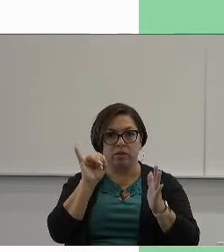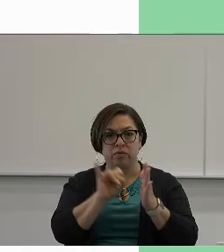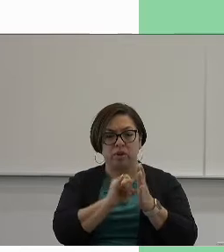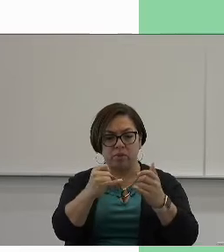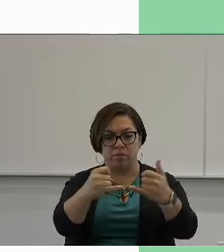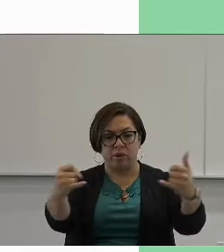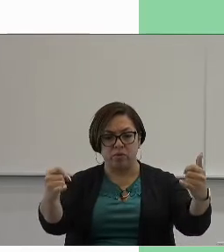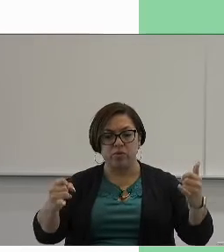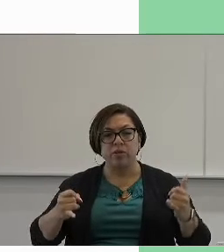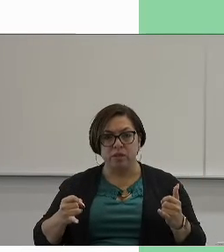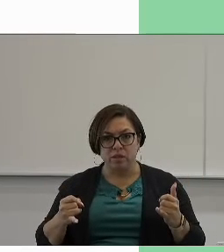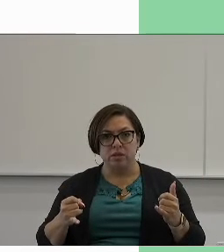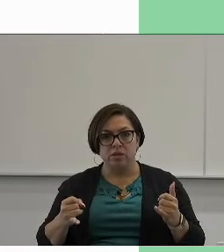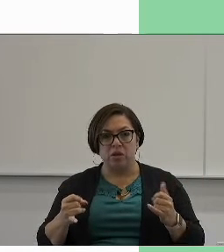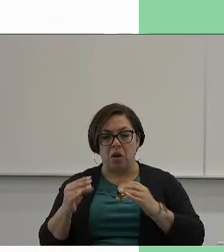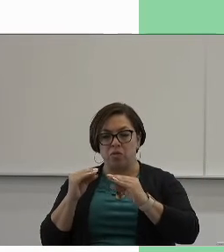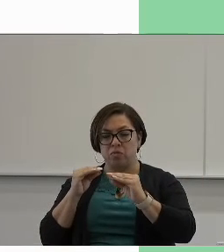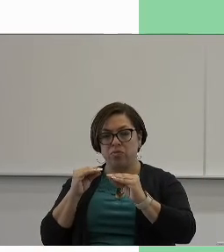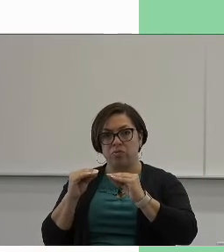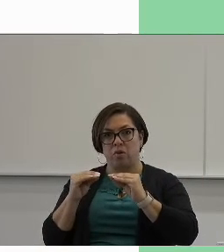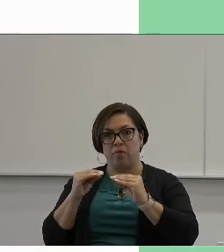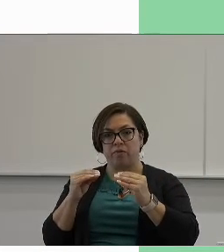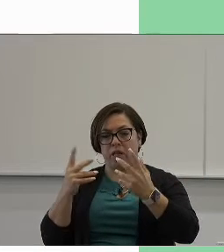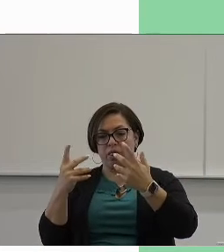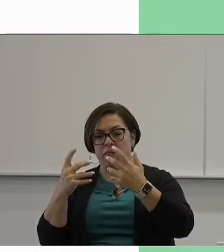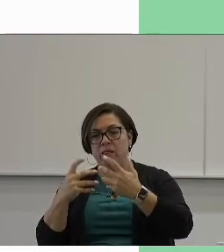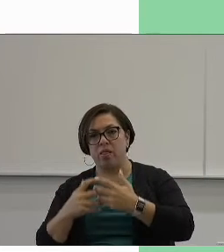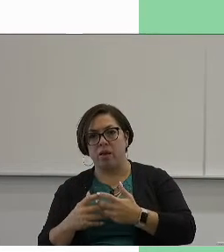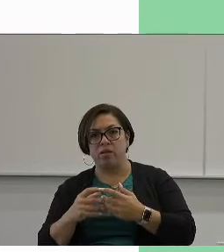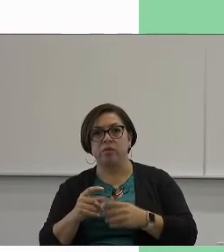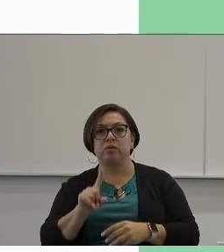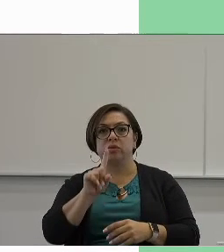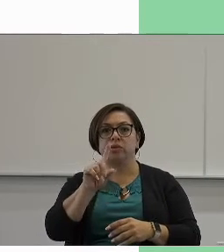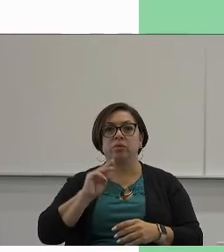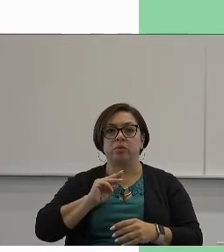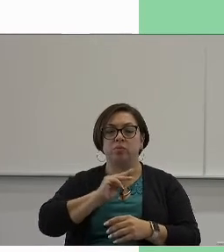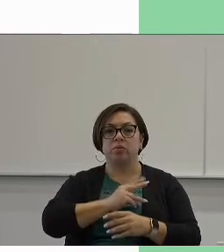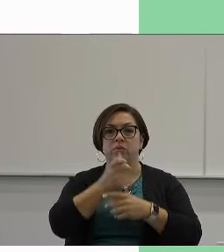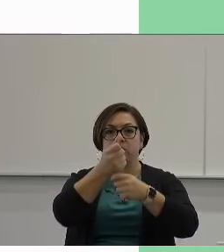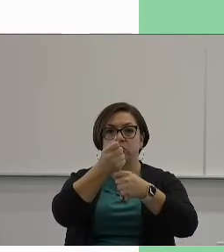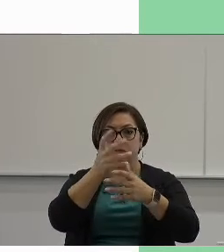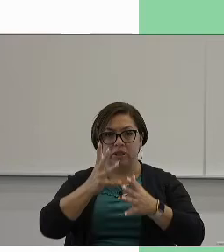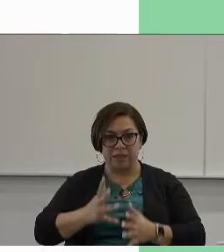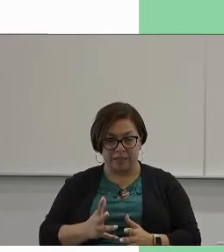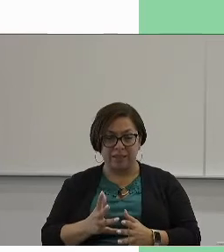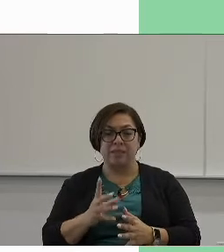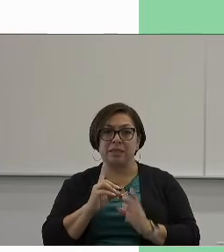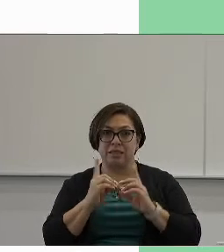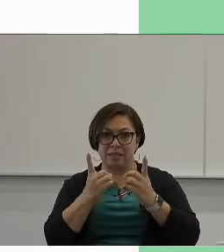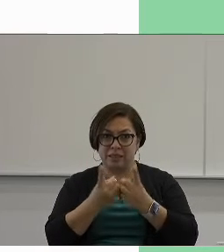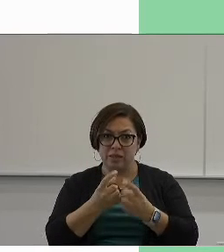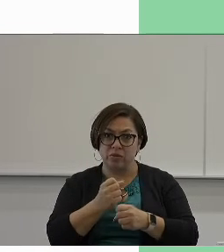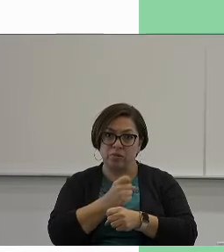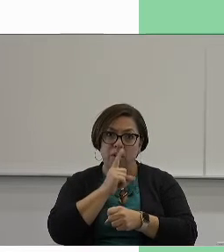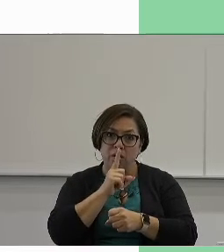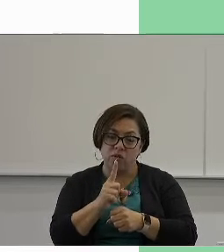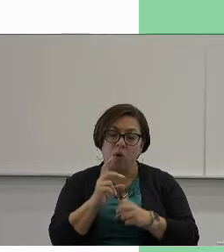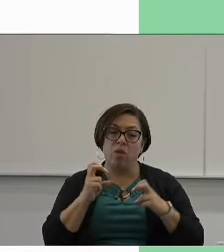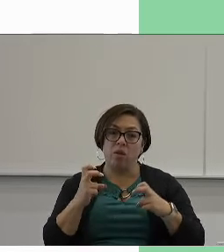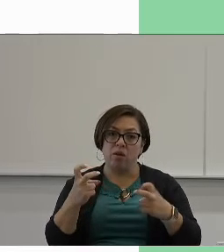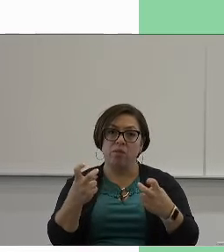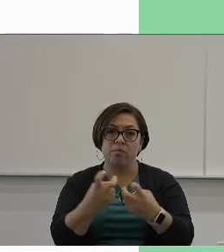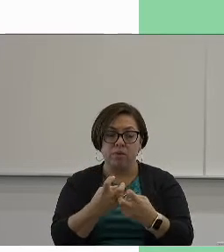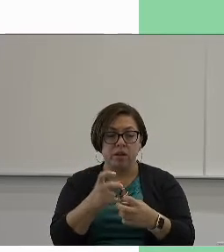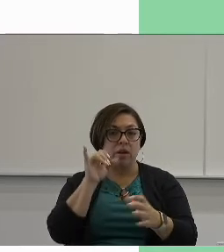boundaries. So when we modify the boundaries to single-member trustee districts, we make sure, and the committee has worked to make sure that it's